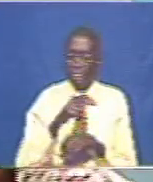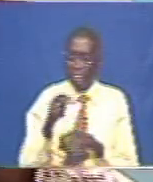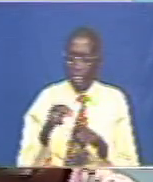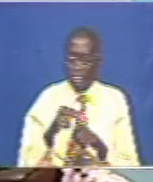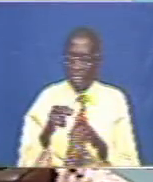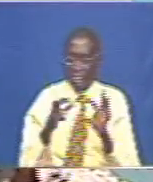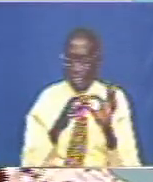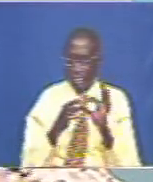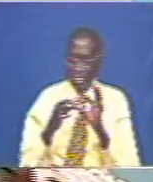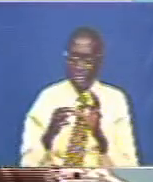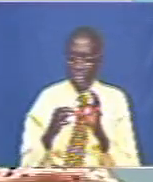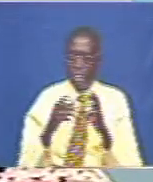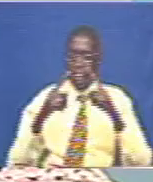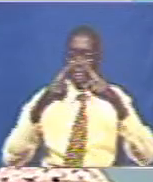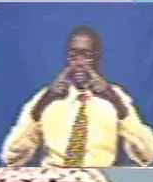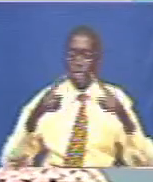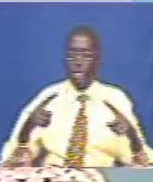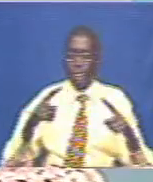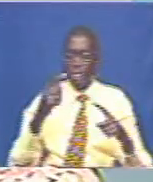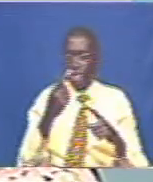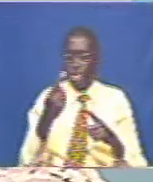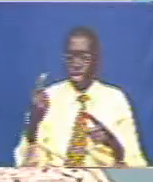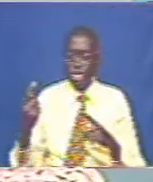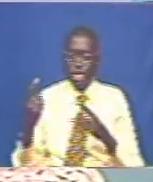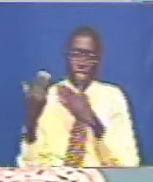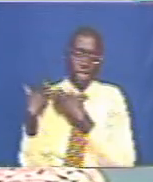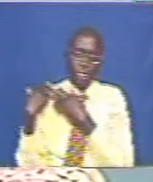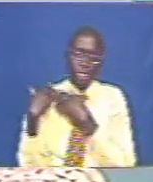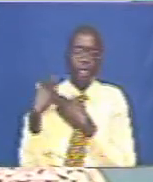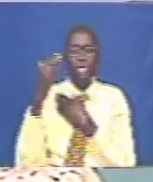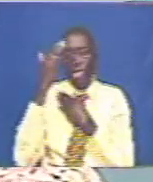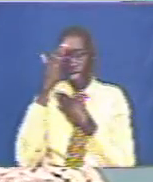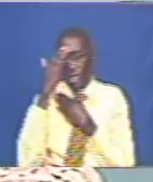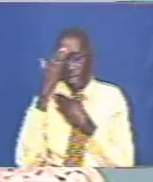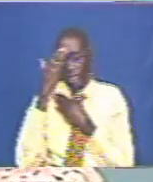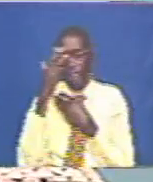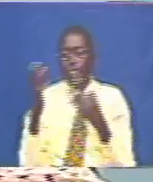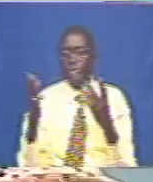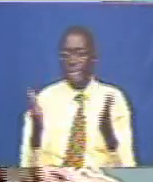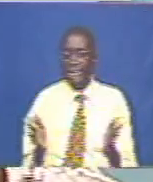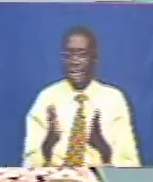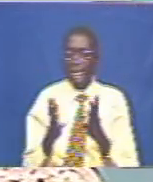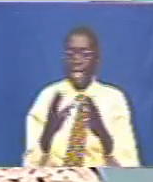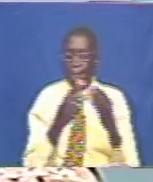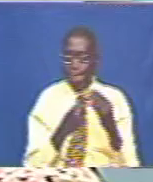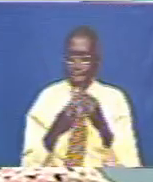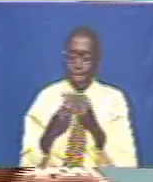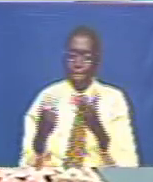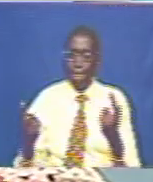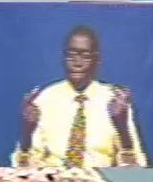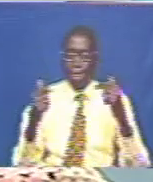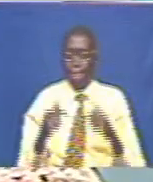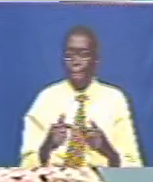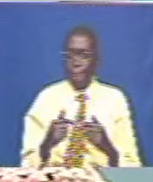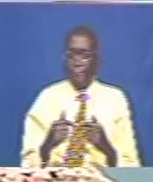organization, the APEX. We know the role of each one of us, and we know where we pray. So where we encourage the partners to come on board is just to pass